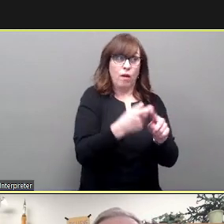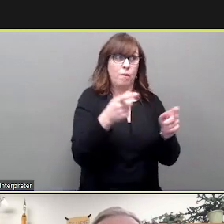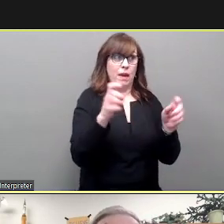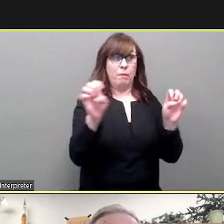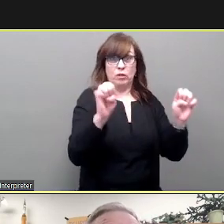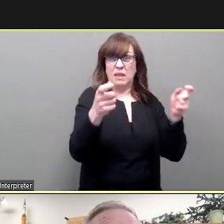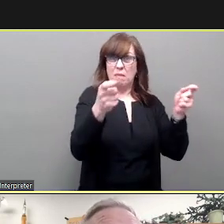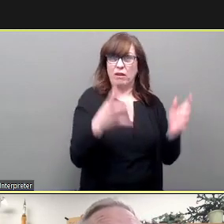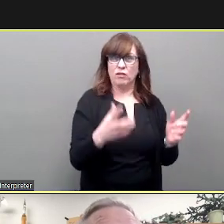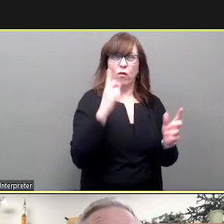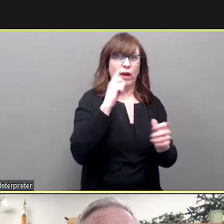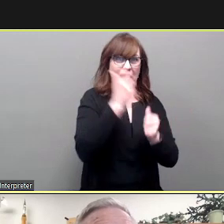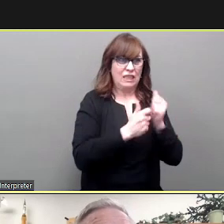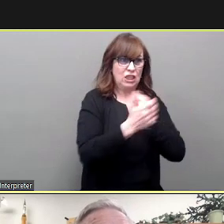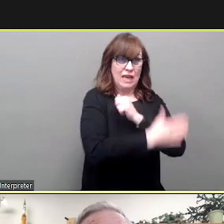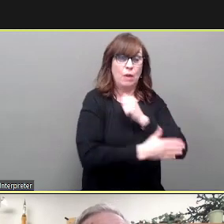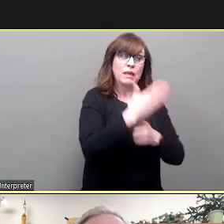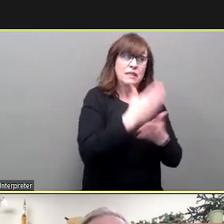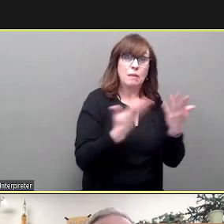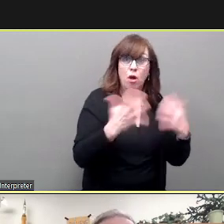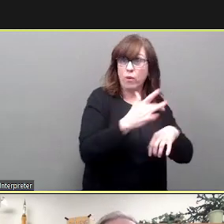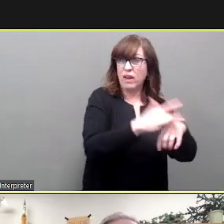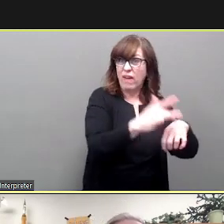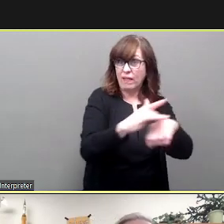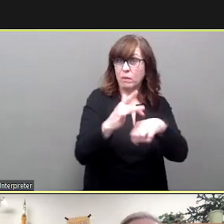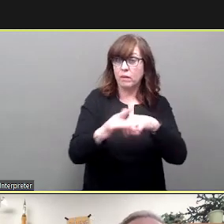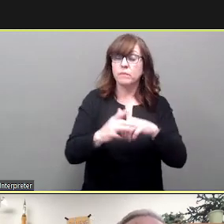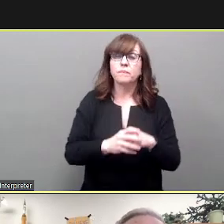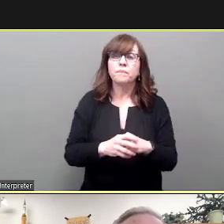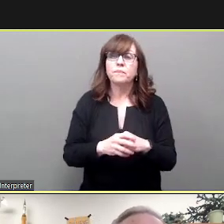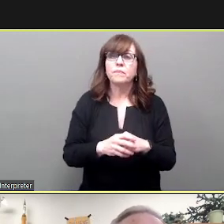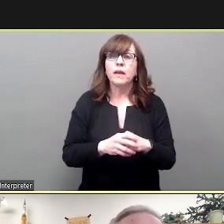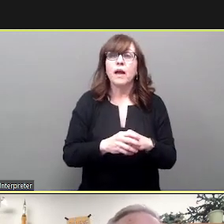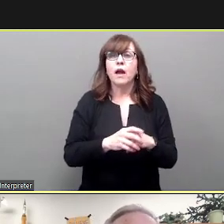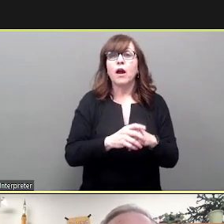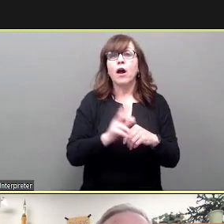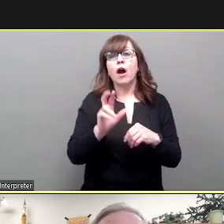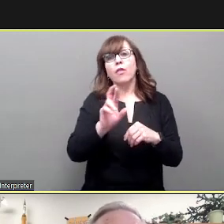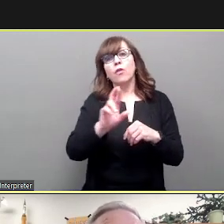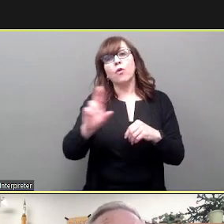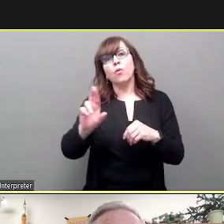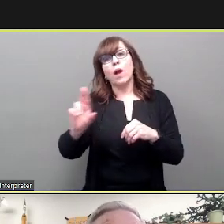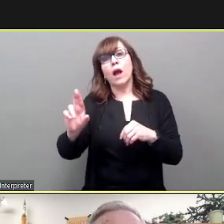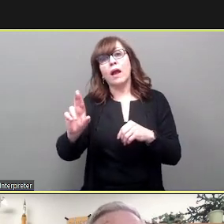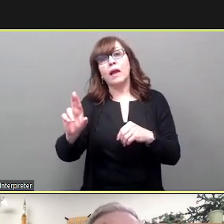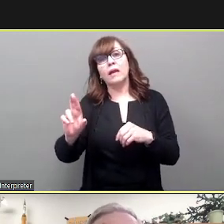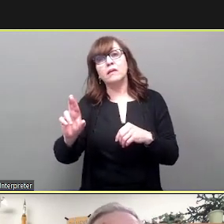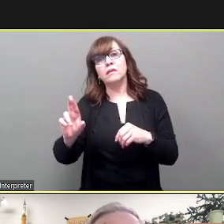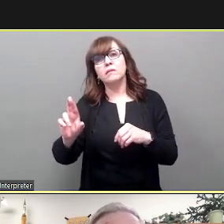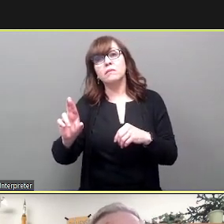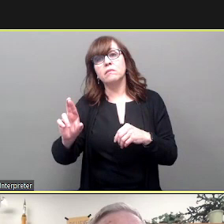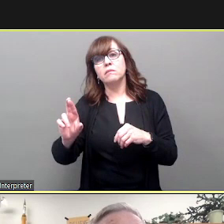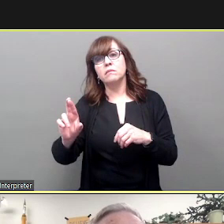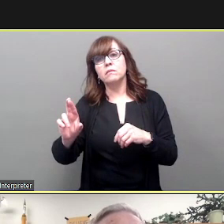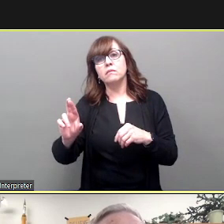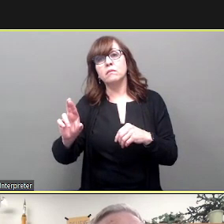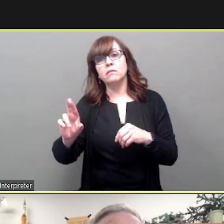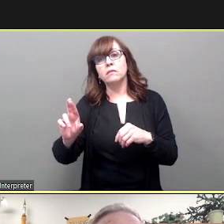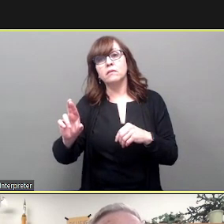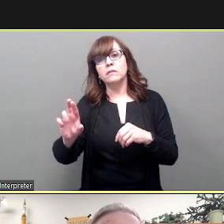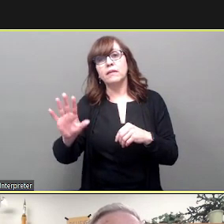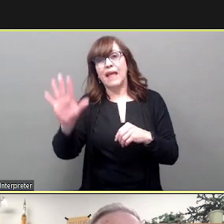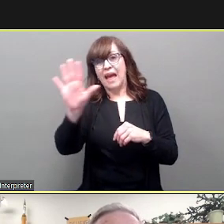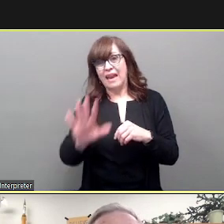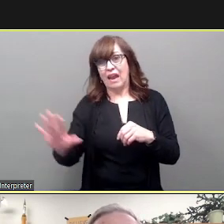those are already available in some counties. And then that area on the right, Brianna, if you can point to it, I think I'm envisioning a